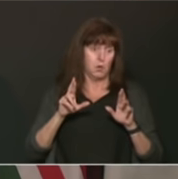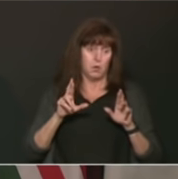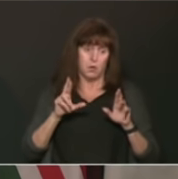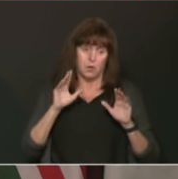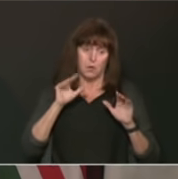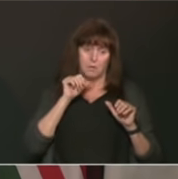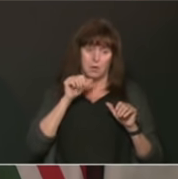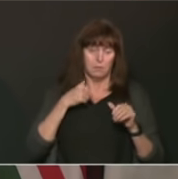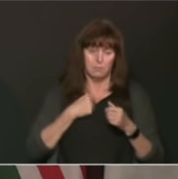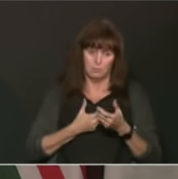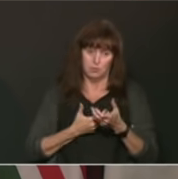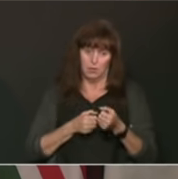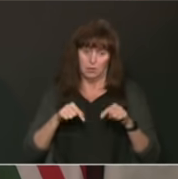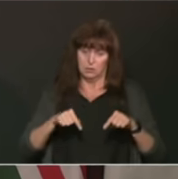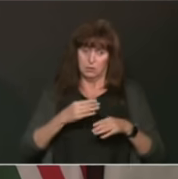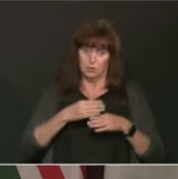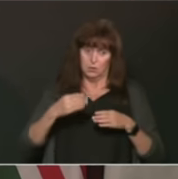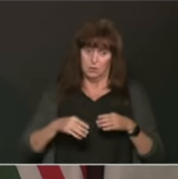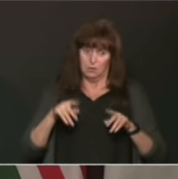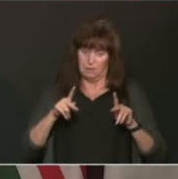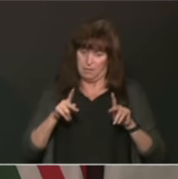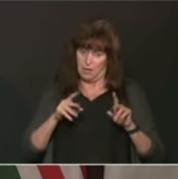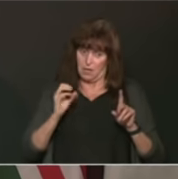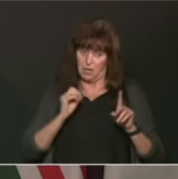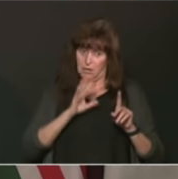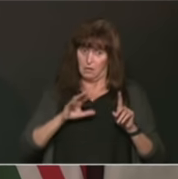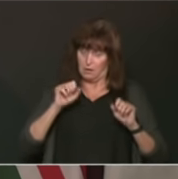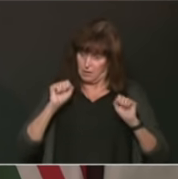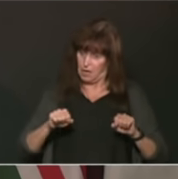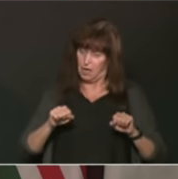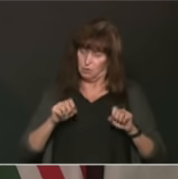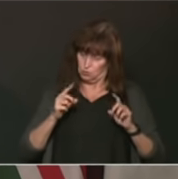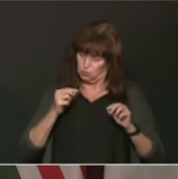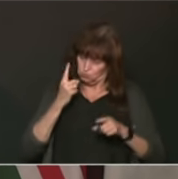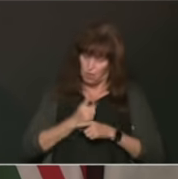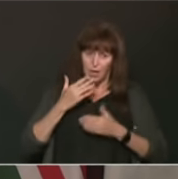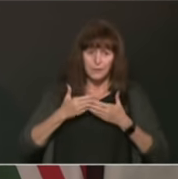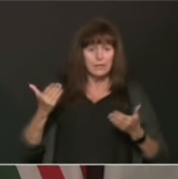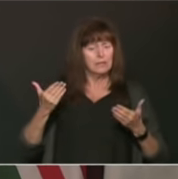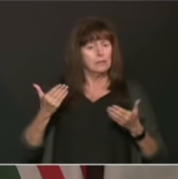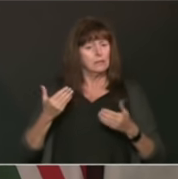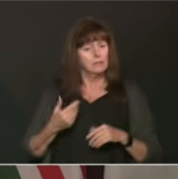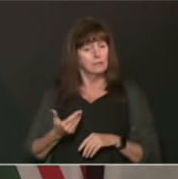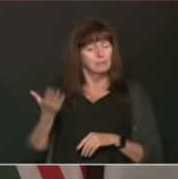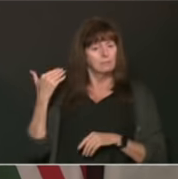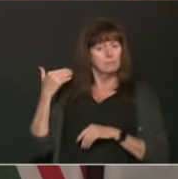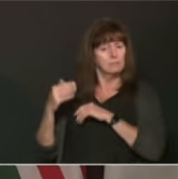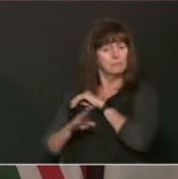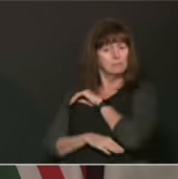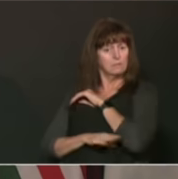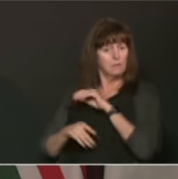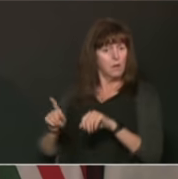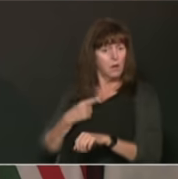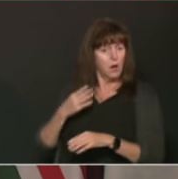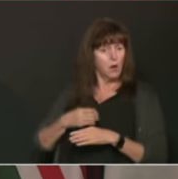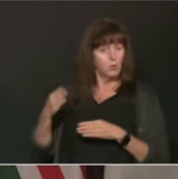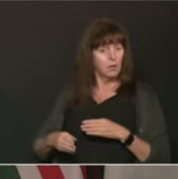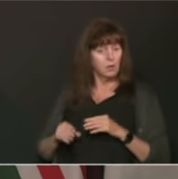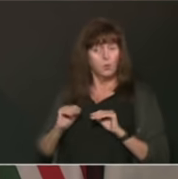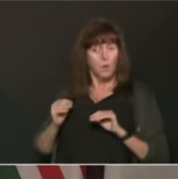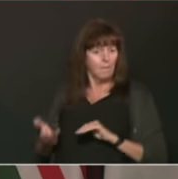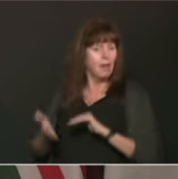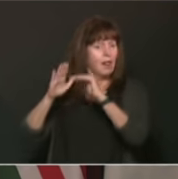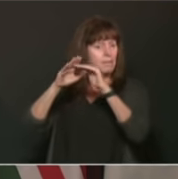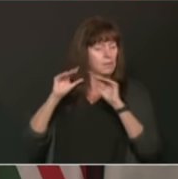weekend. They've proven after the September long weekend that we didn't have a significant rise in cases. But I want